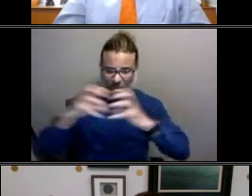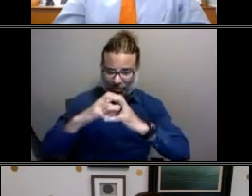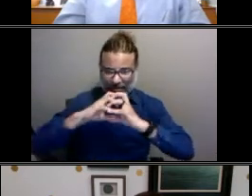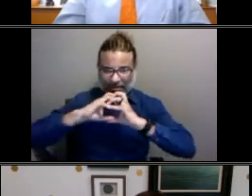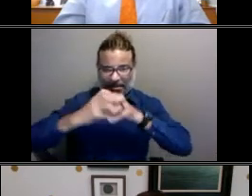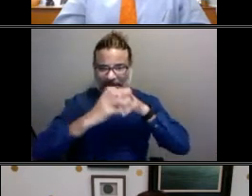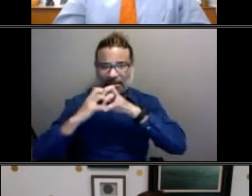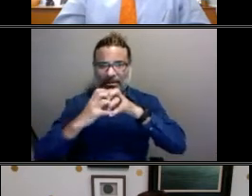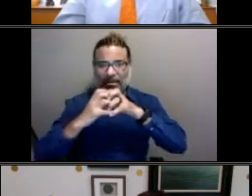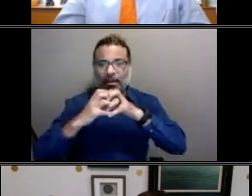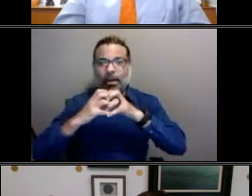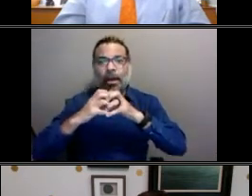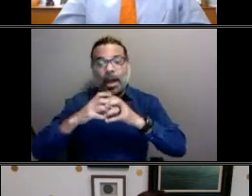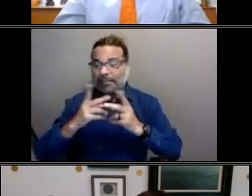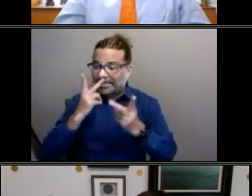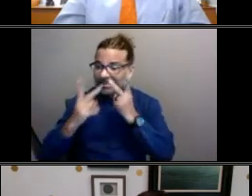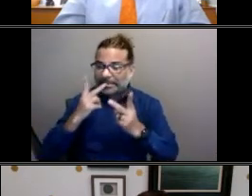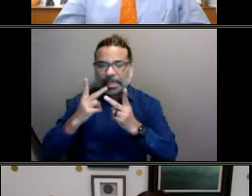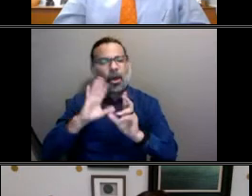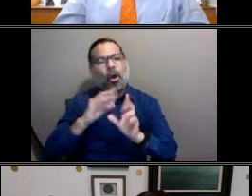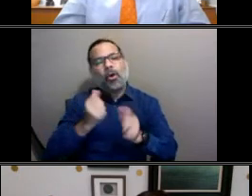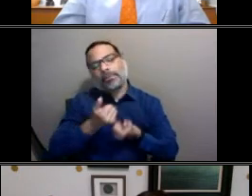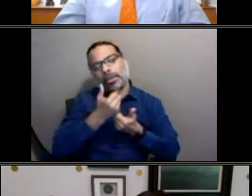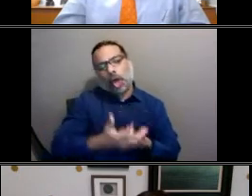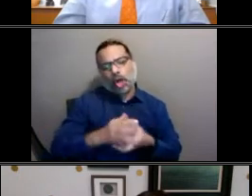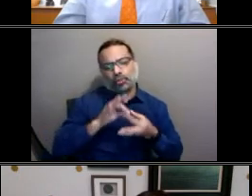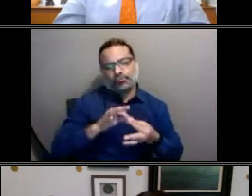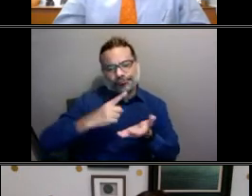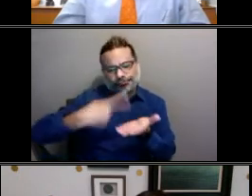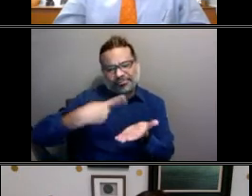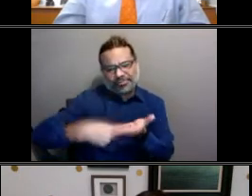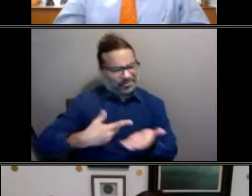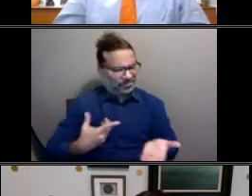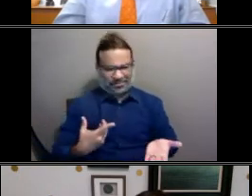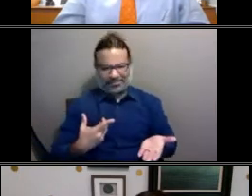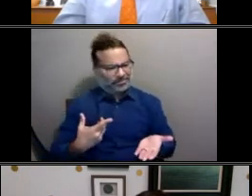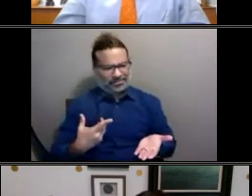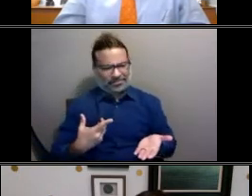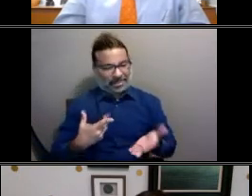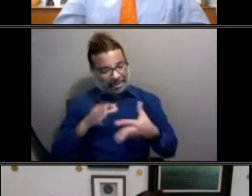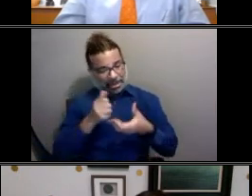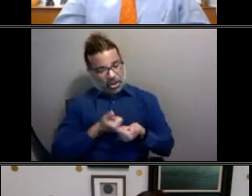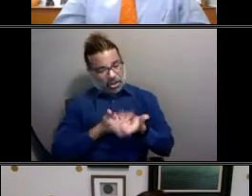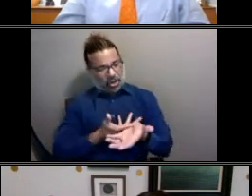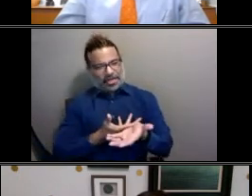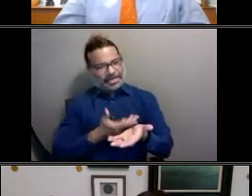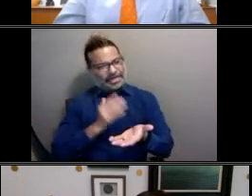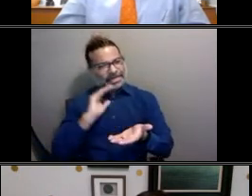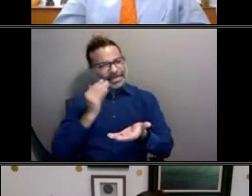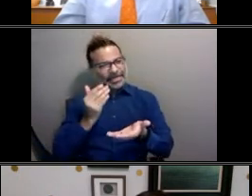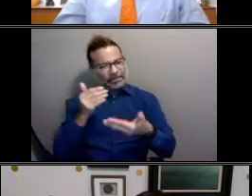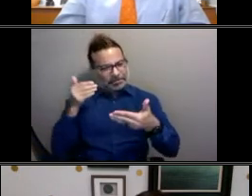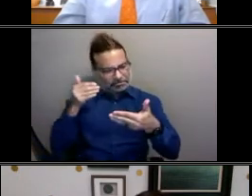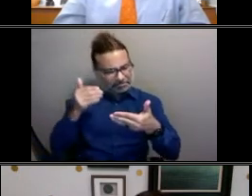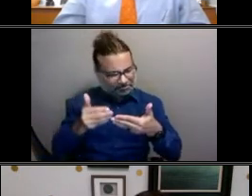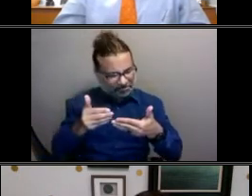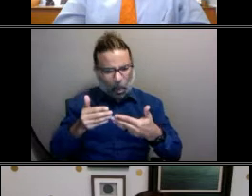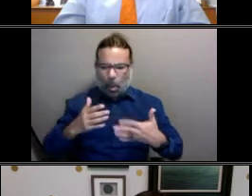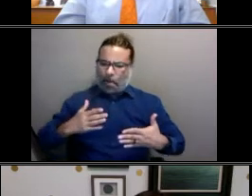watched cause-related conversations that really step too close to the line of my cause,